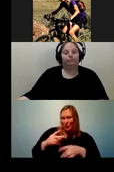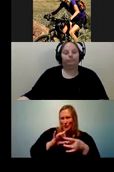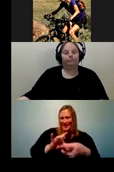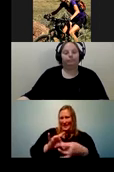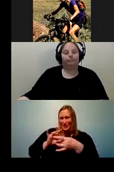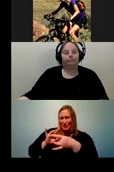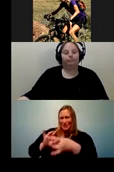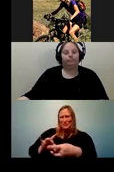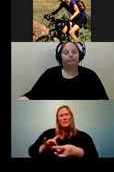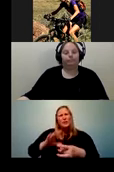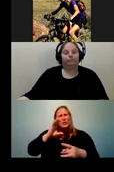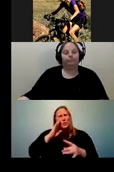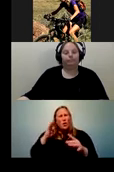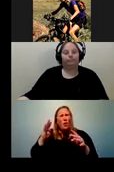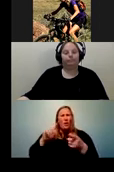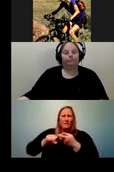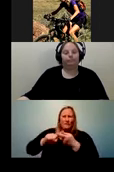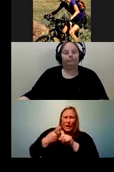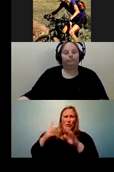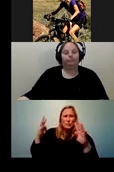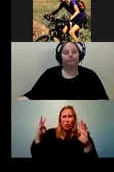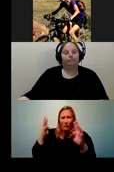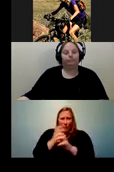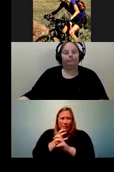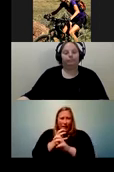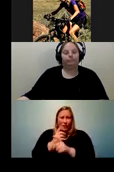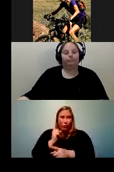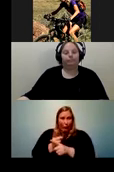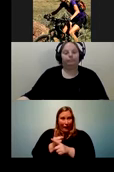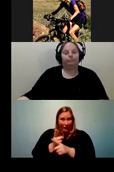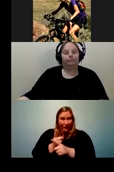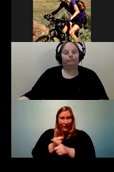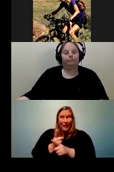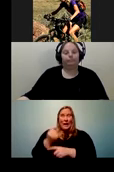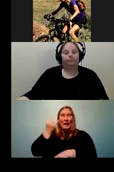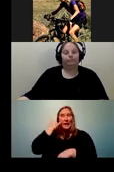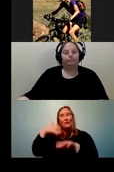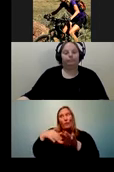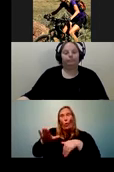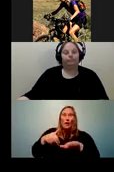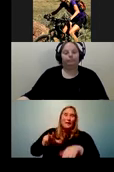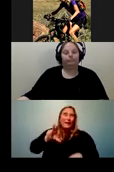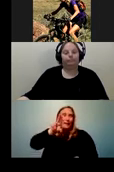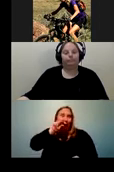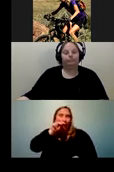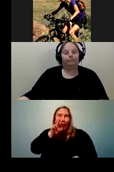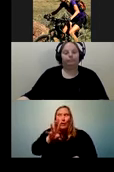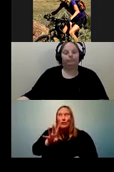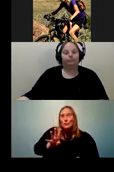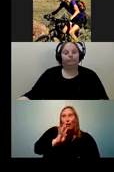complicated friendships are? We just talked about that with the last slide. If it walks like a duck and talks like a duck,